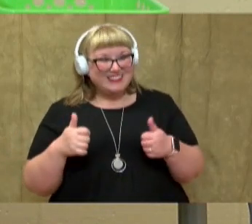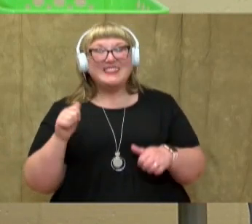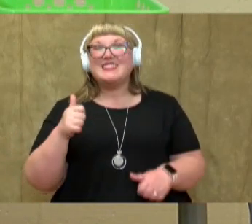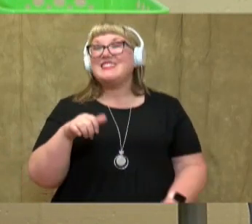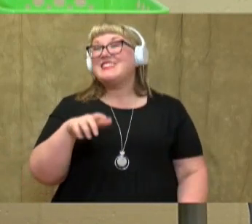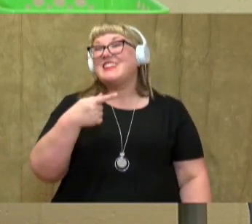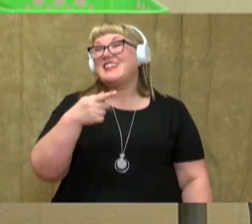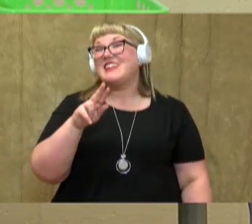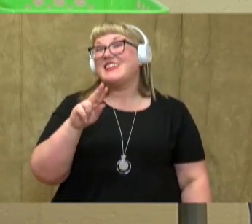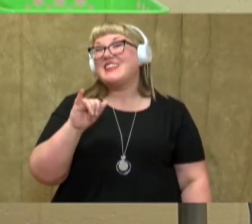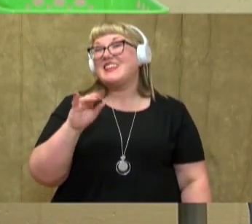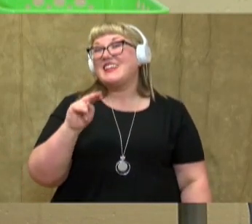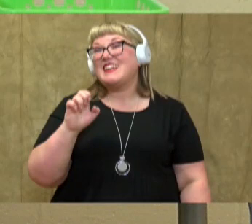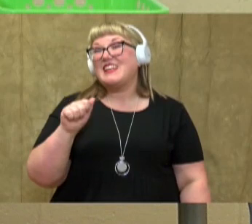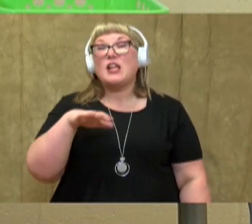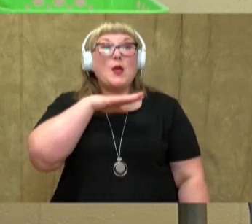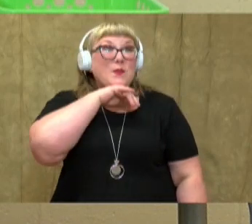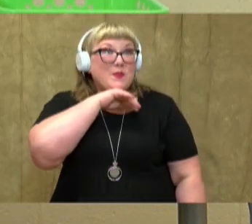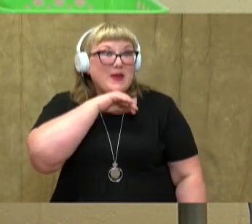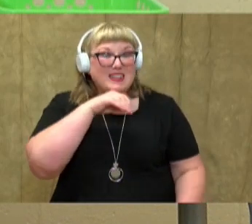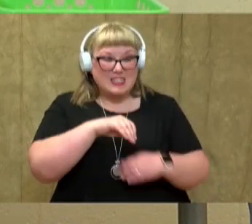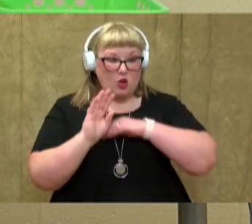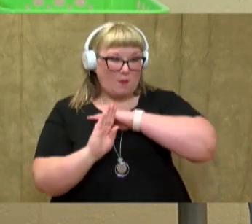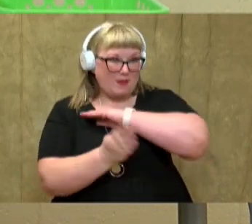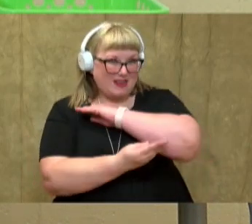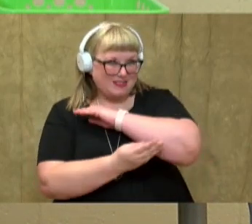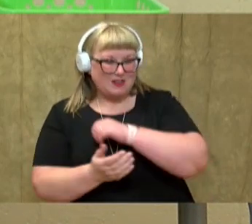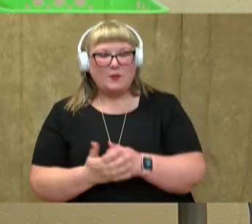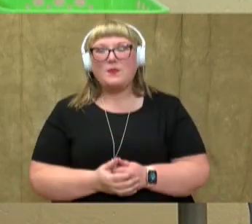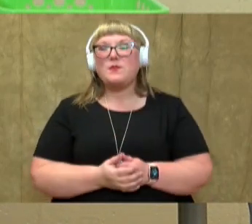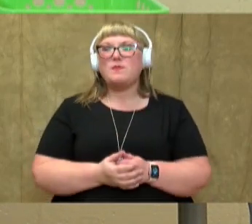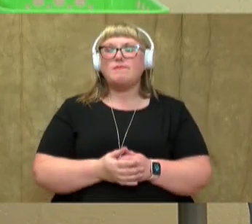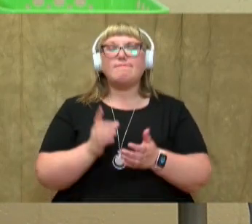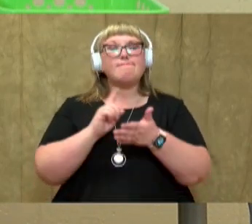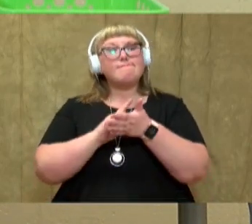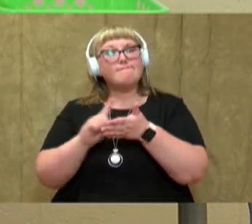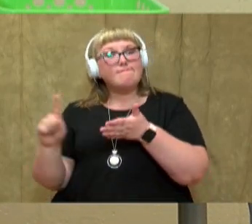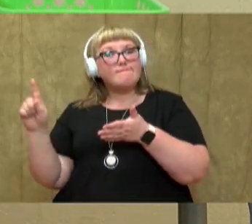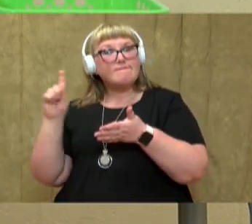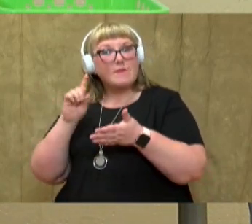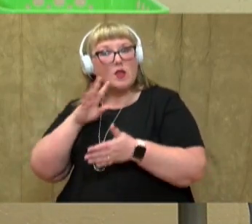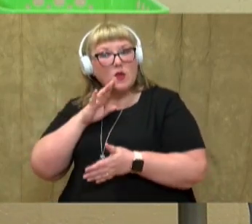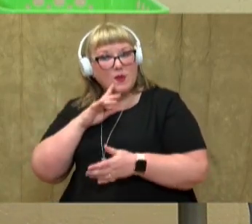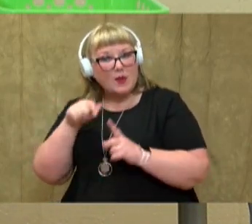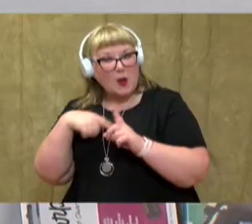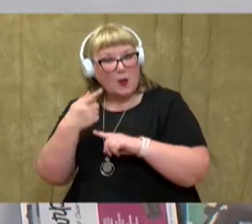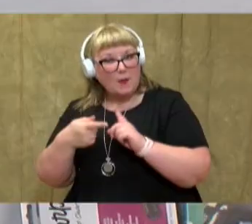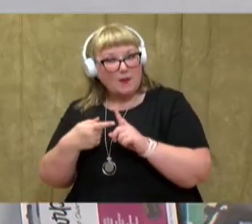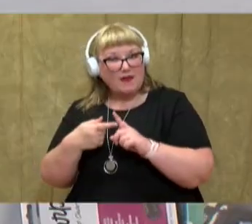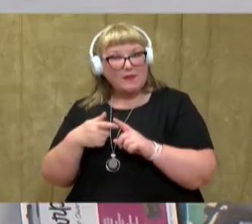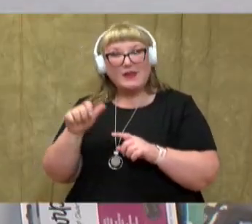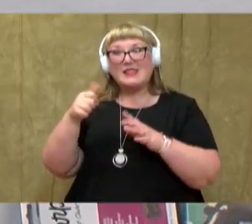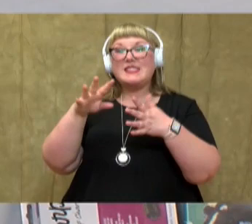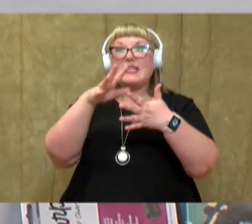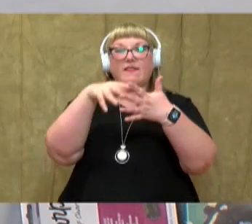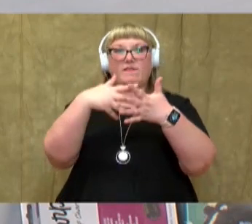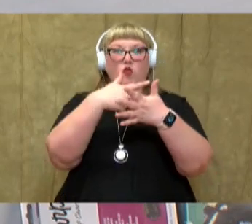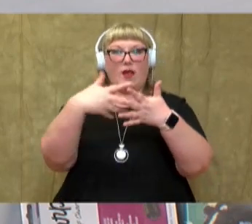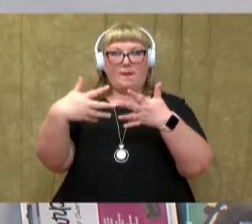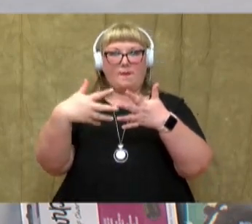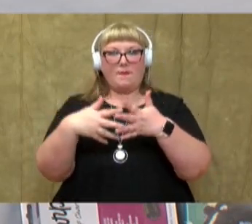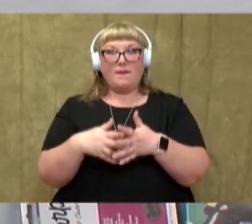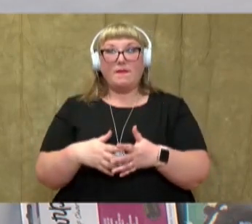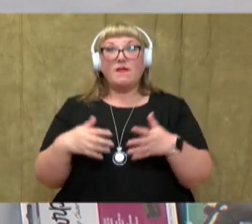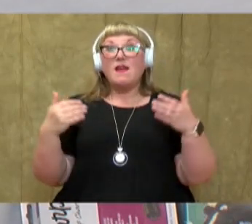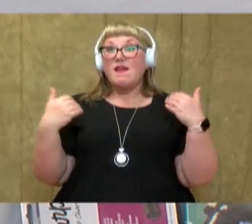10 guinea pigs in our basket. So let's see, last week we talked about a 10 frame.